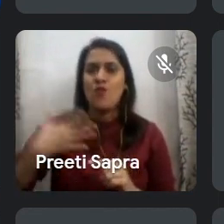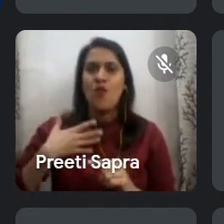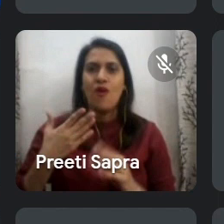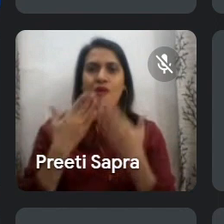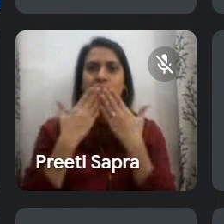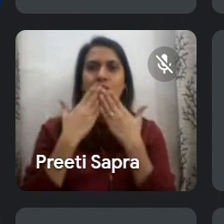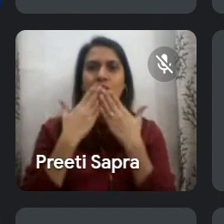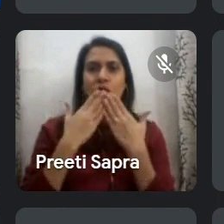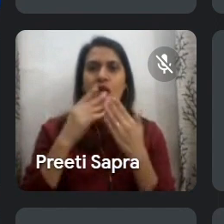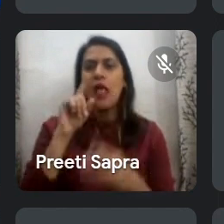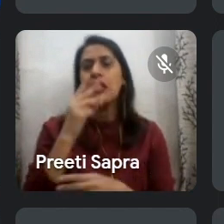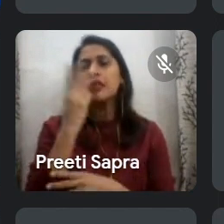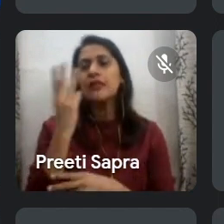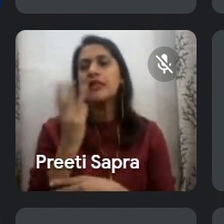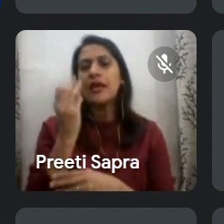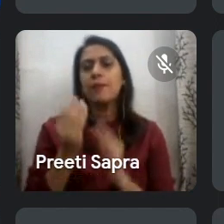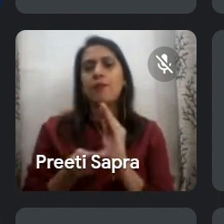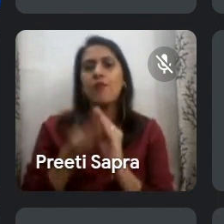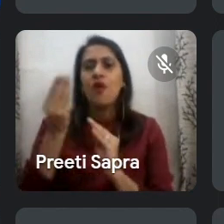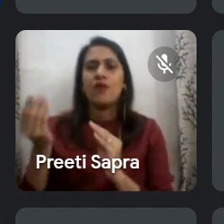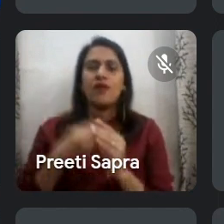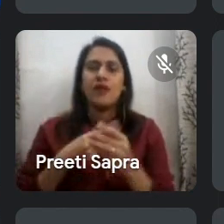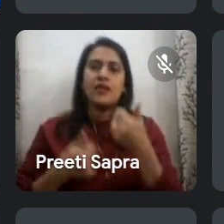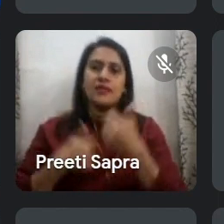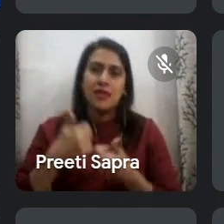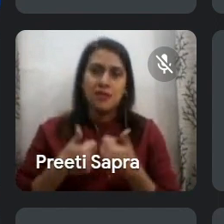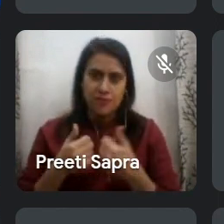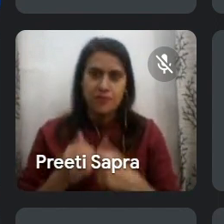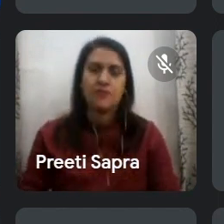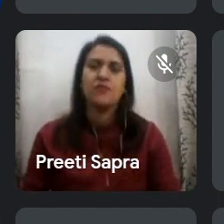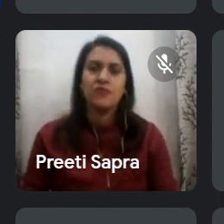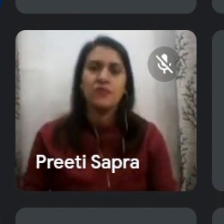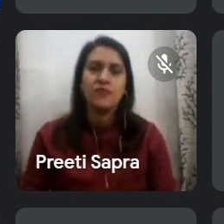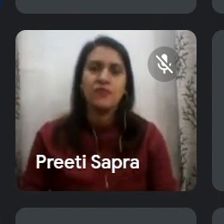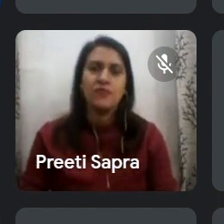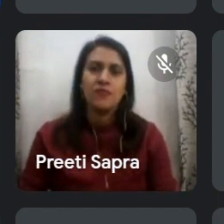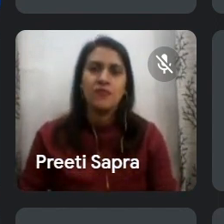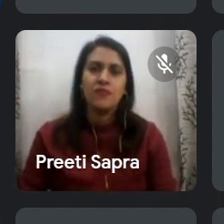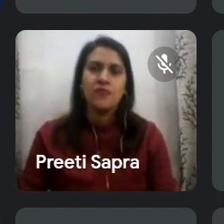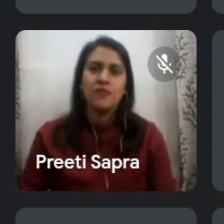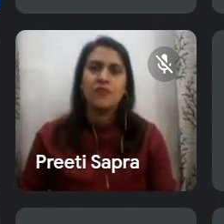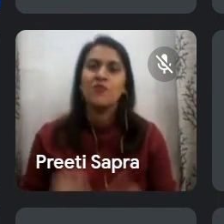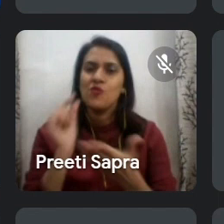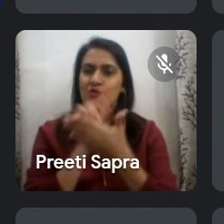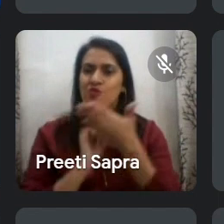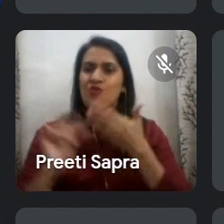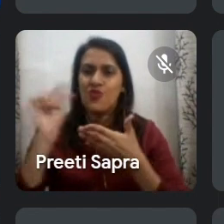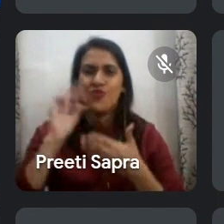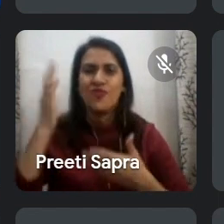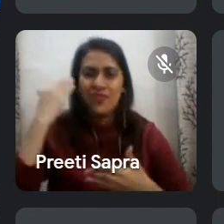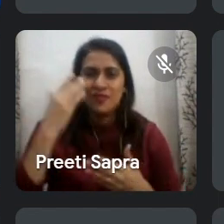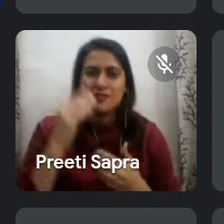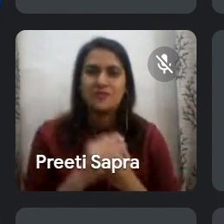as I moved forward, in Christ University, I managed to advocate for